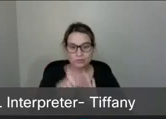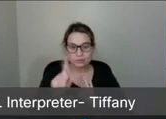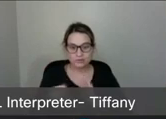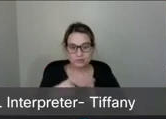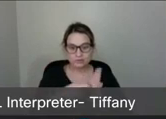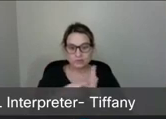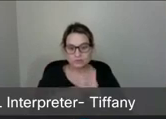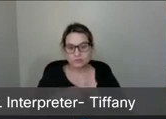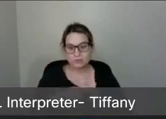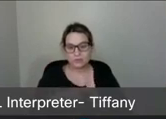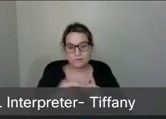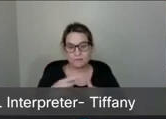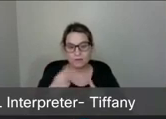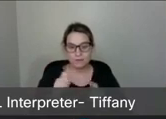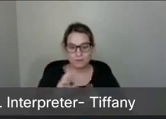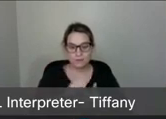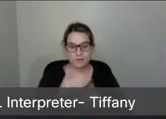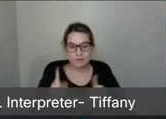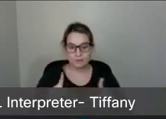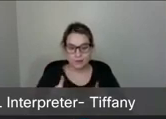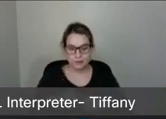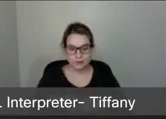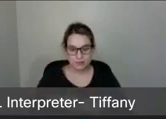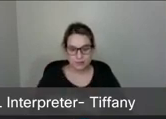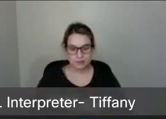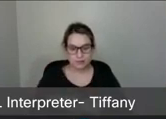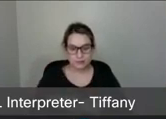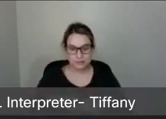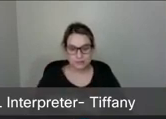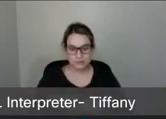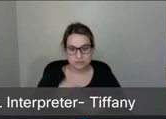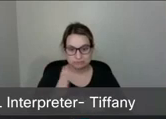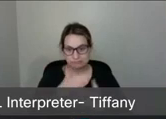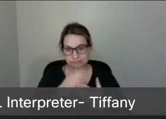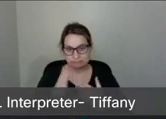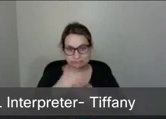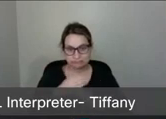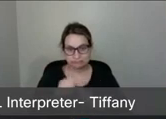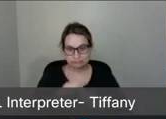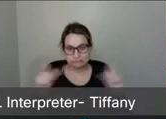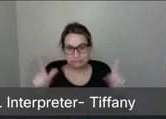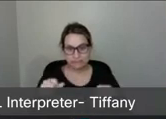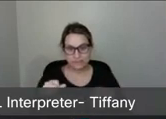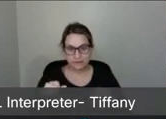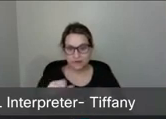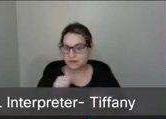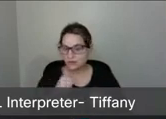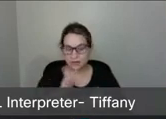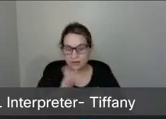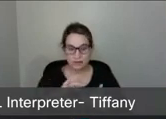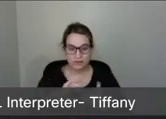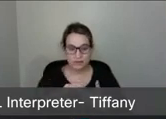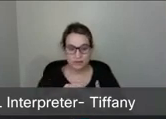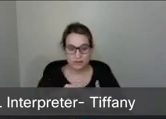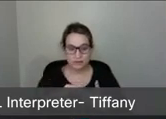by population. The deviation varies greatly, and it disadvantaged people of color,